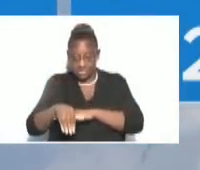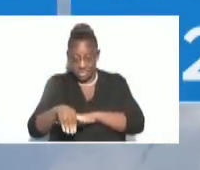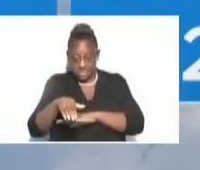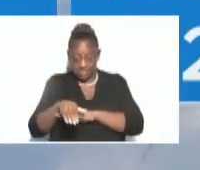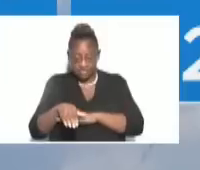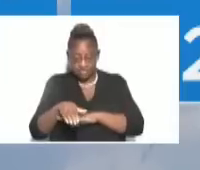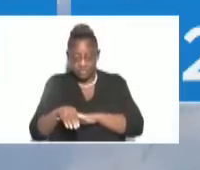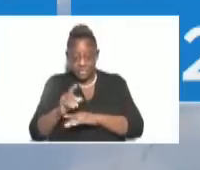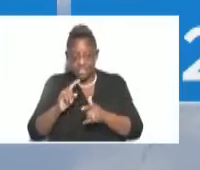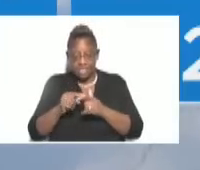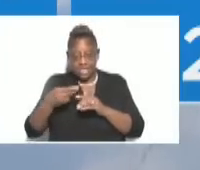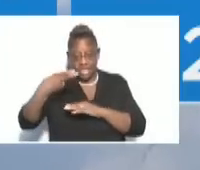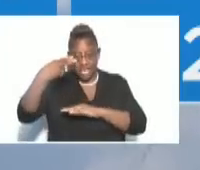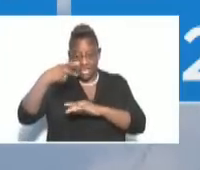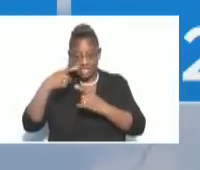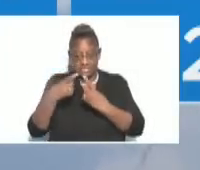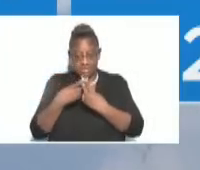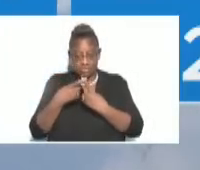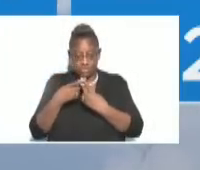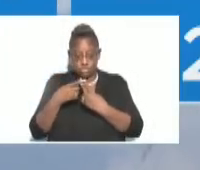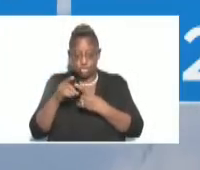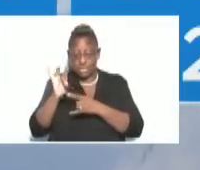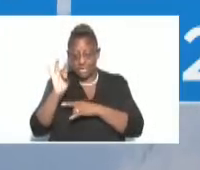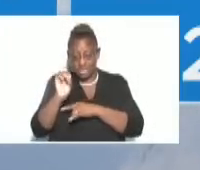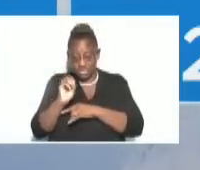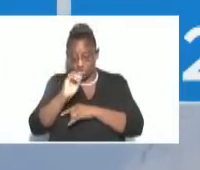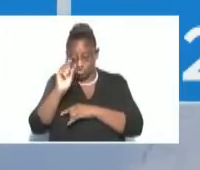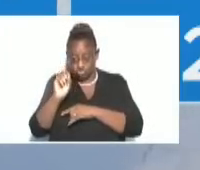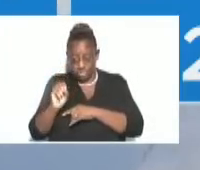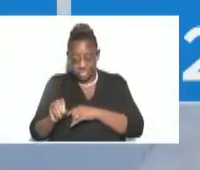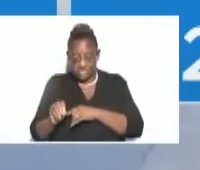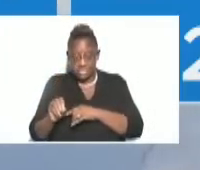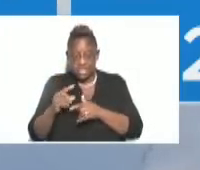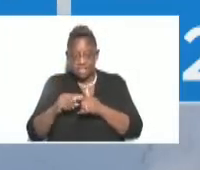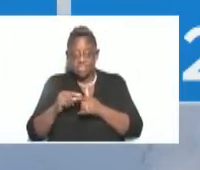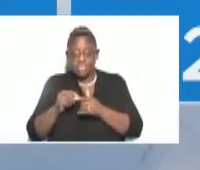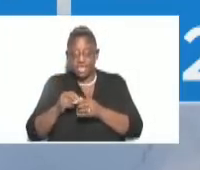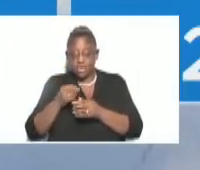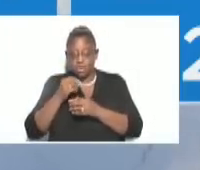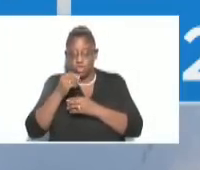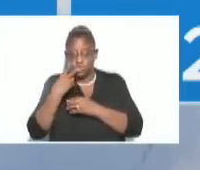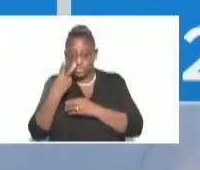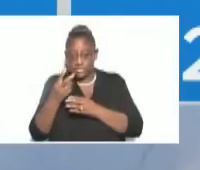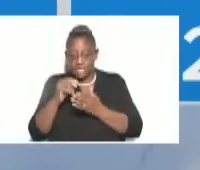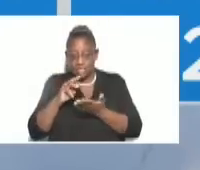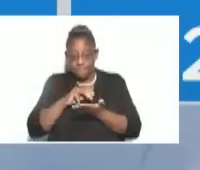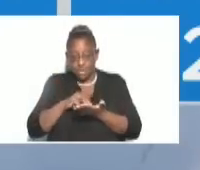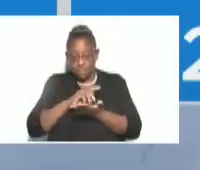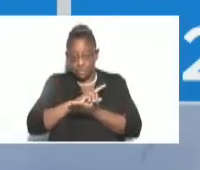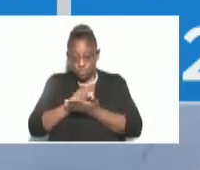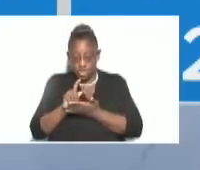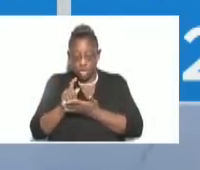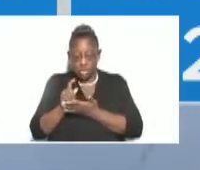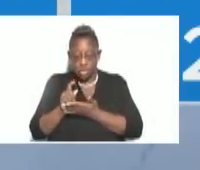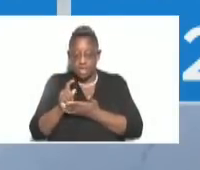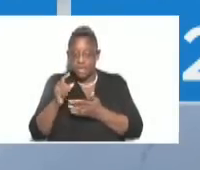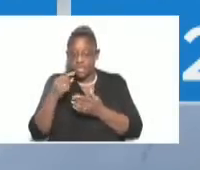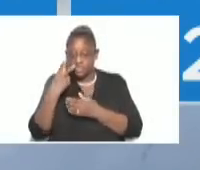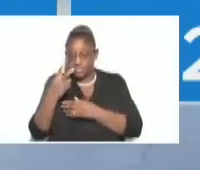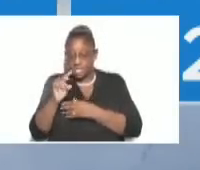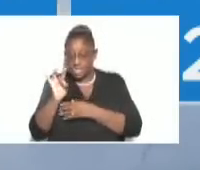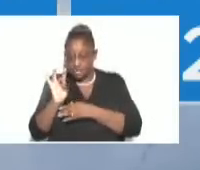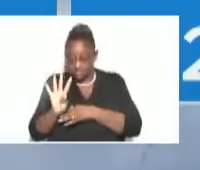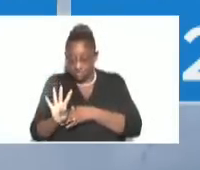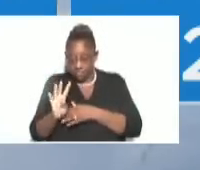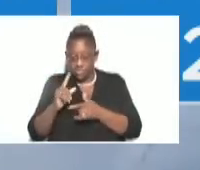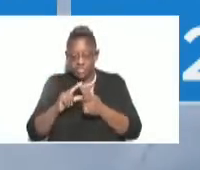night, with your high temperature just around 80-degree mark. Slight warming trend taking place in the middle of the week. But that front system, that's going to